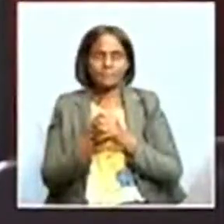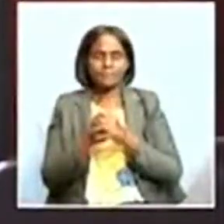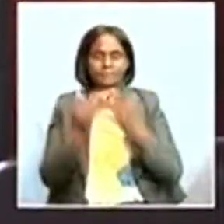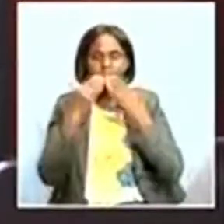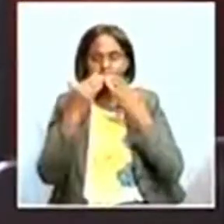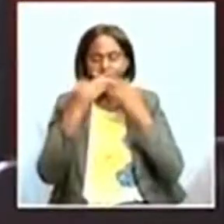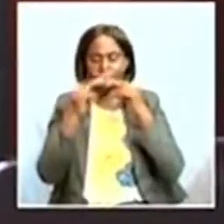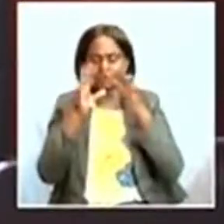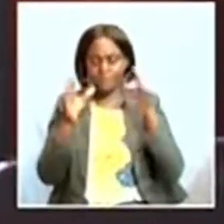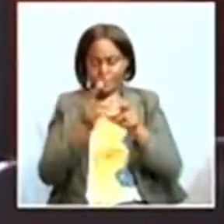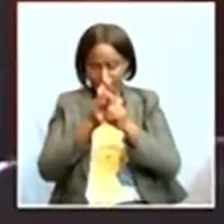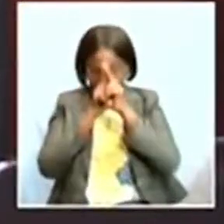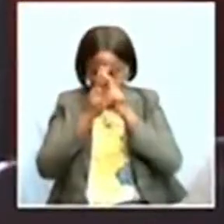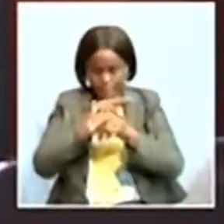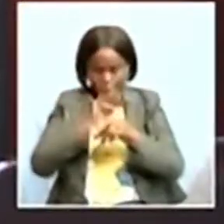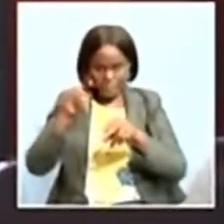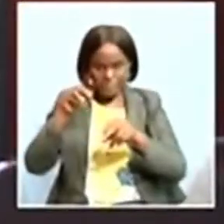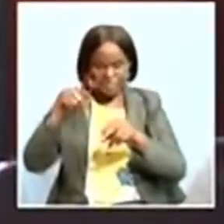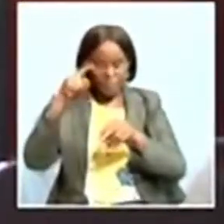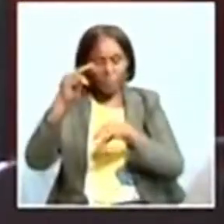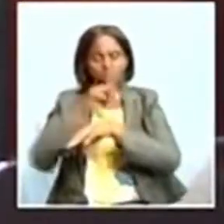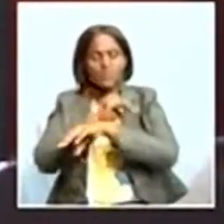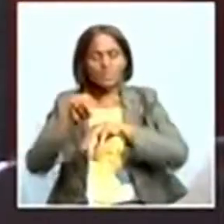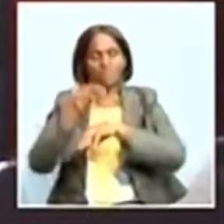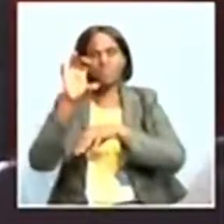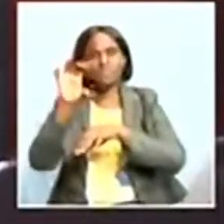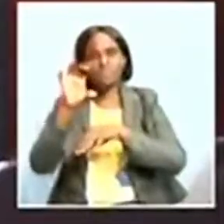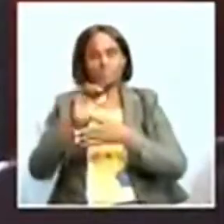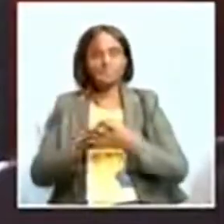Thank you. The Honorable Member for Muchinga.